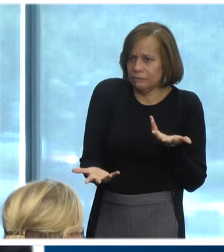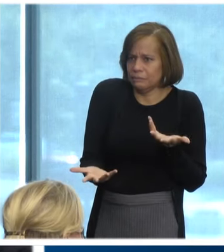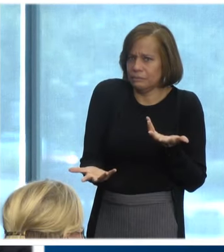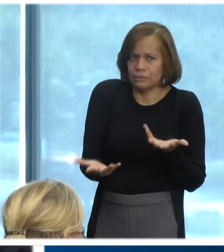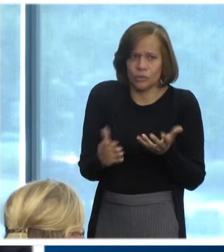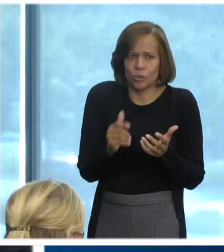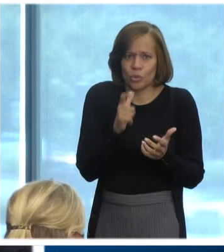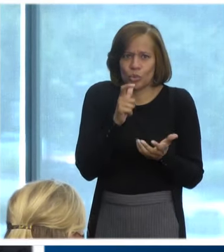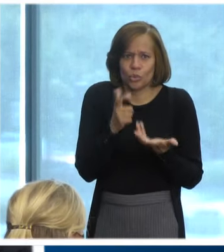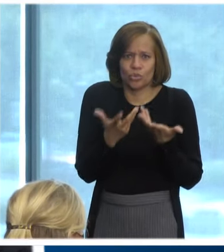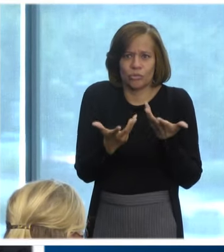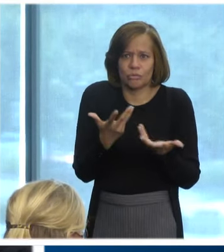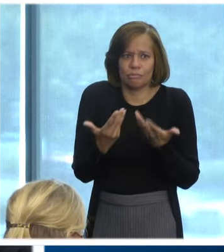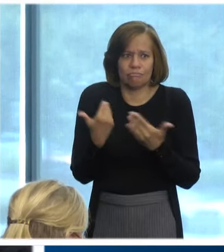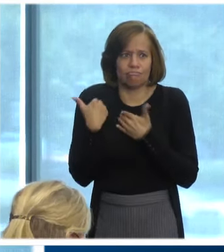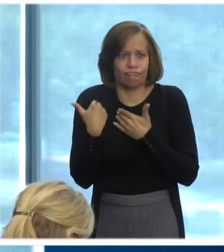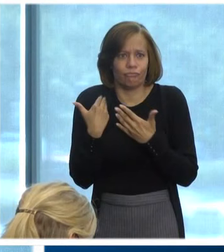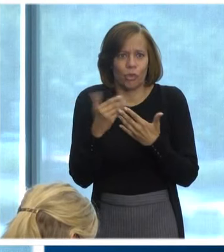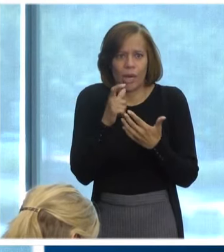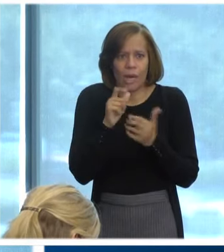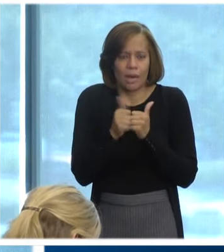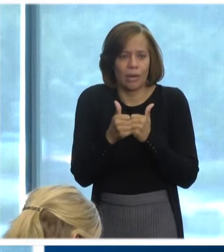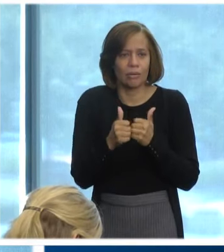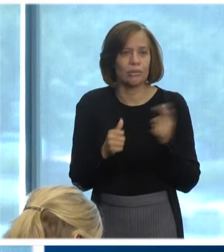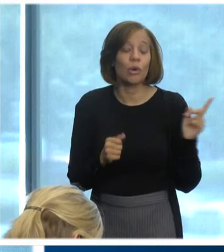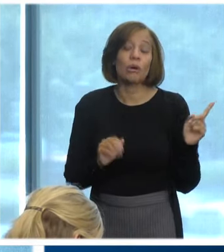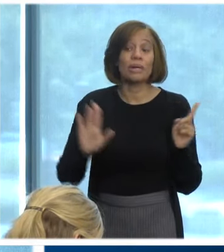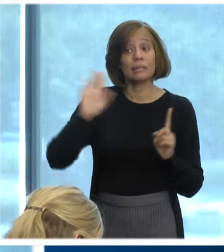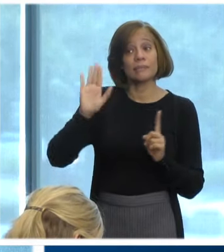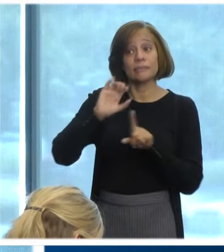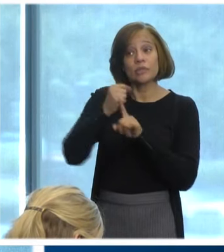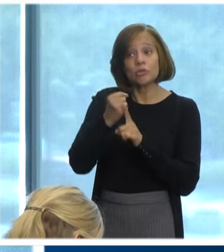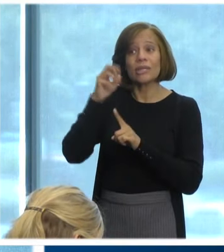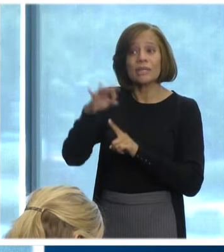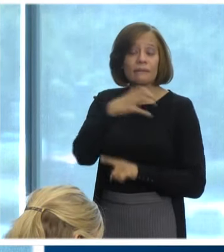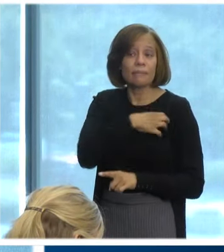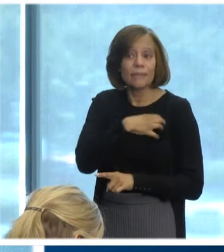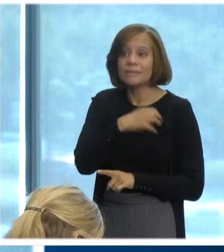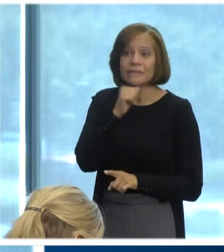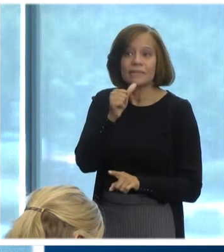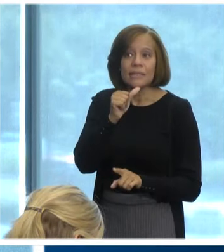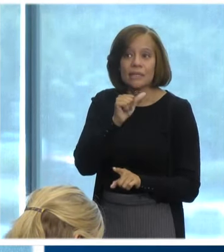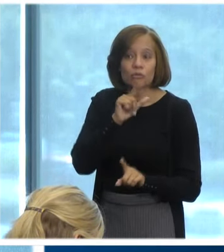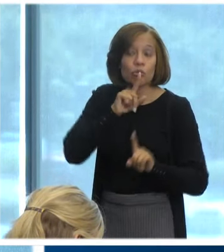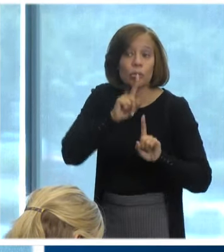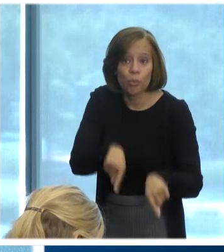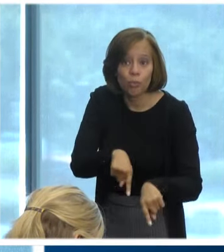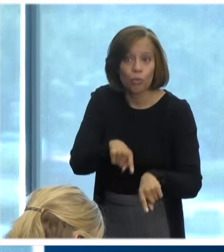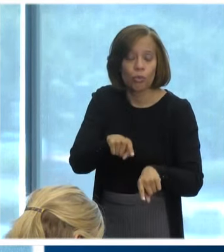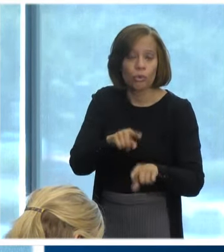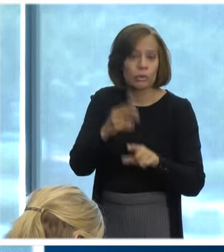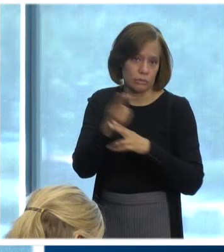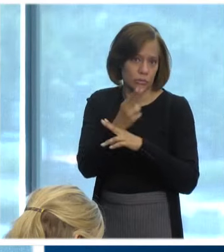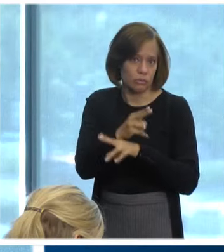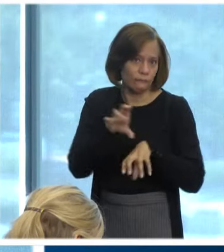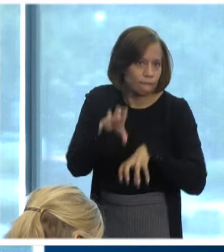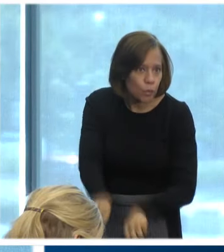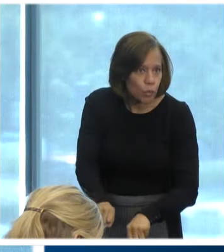those incentives, correct? Well, what I can tell you is in past cases where officers have neglected to report use of force have resulted in